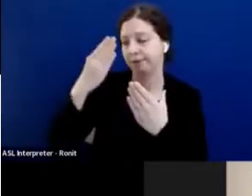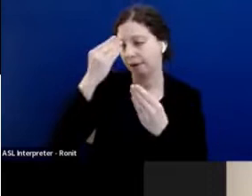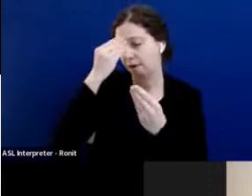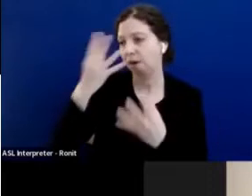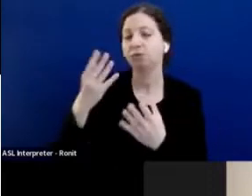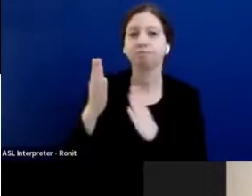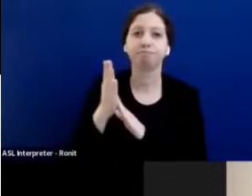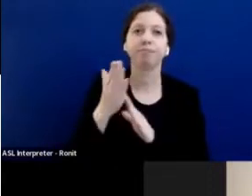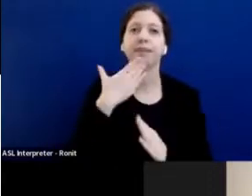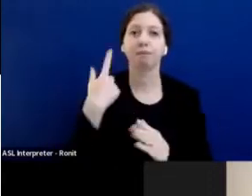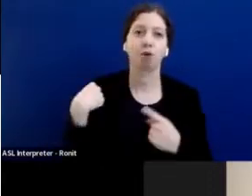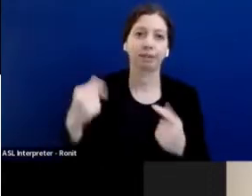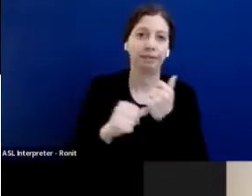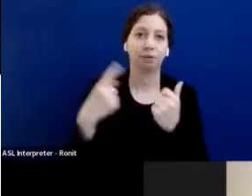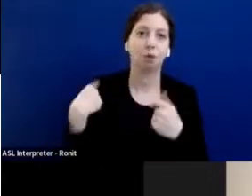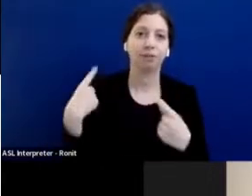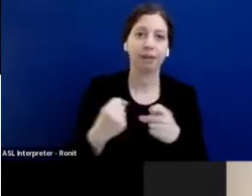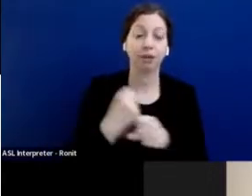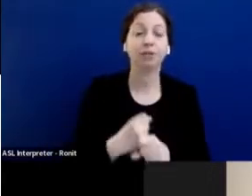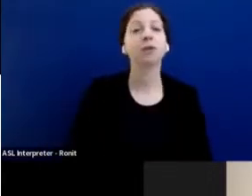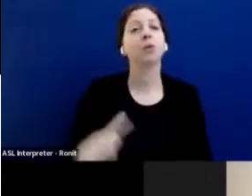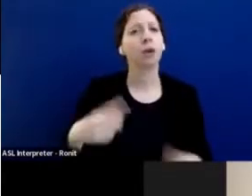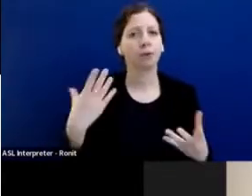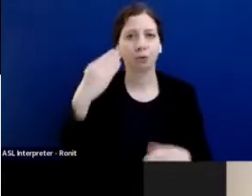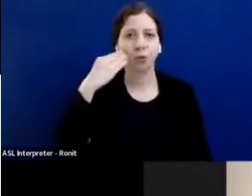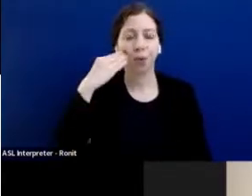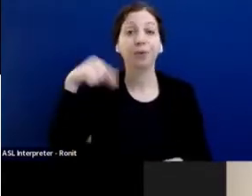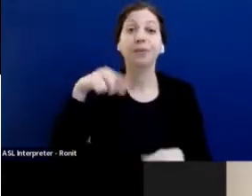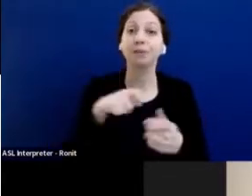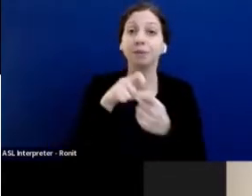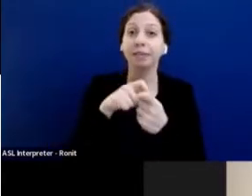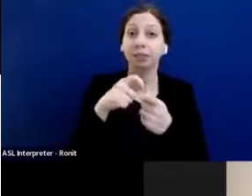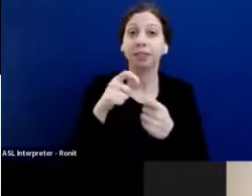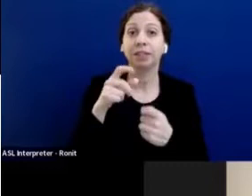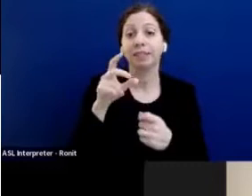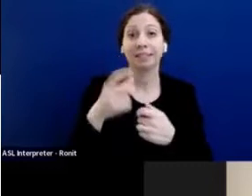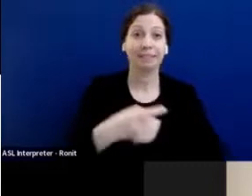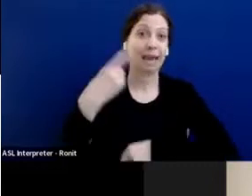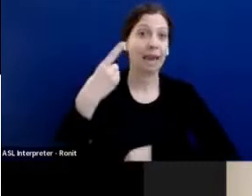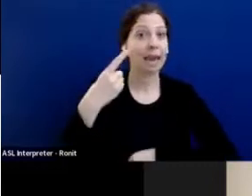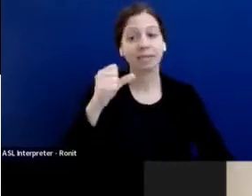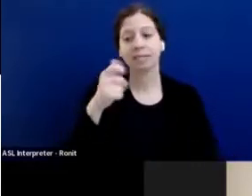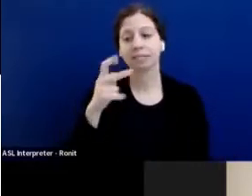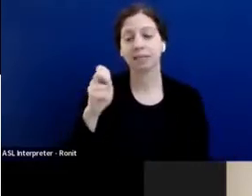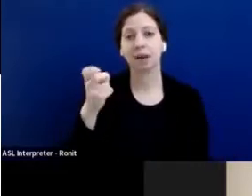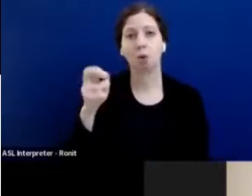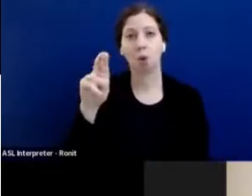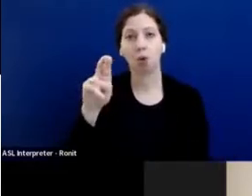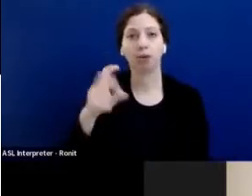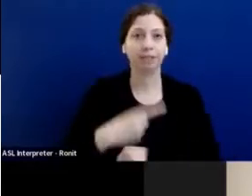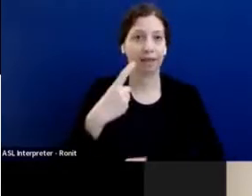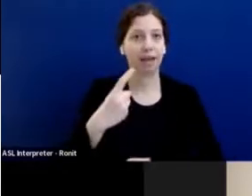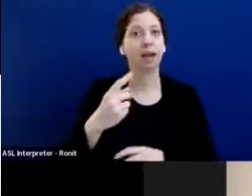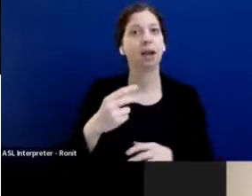his assistance over the years. As we all know, this particular day, the Stakeholder Day, is really in for observance for